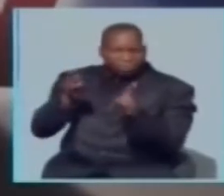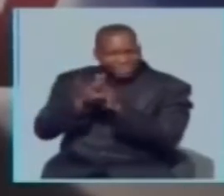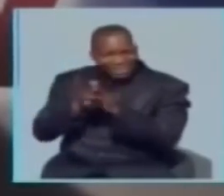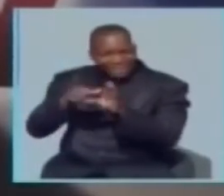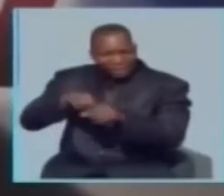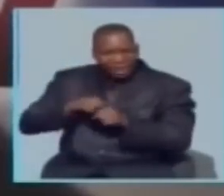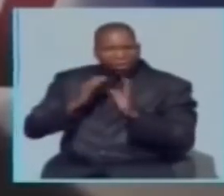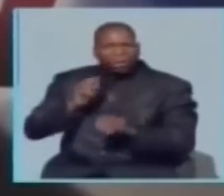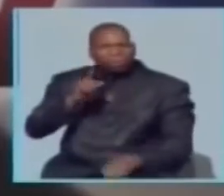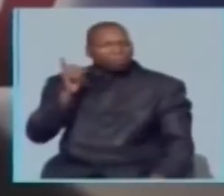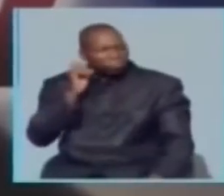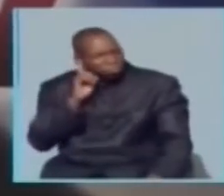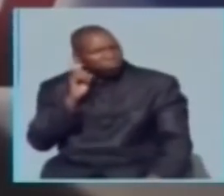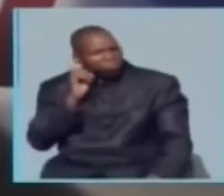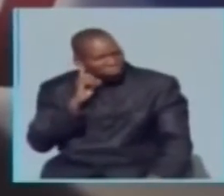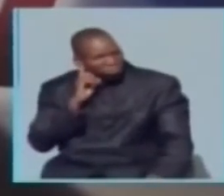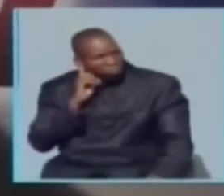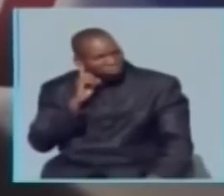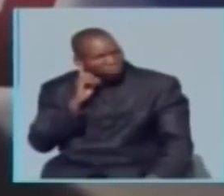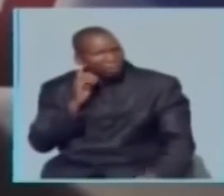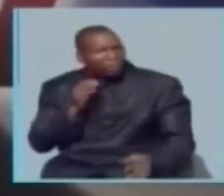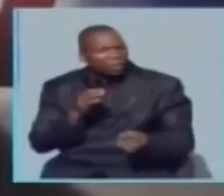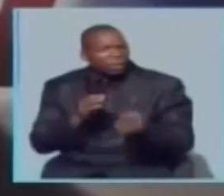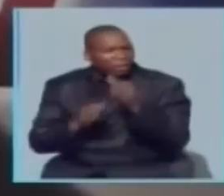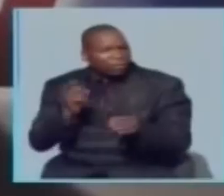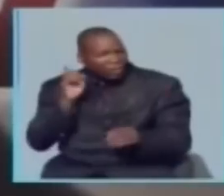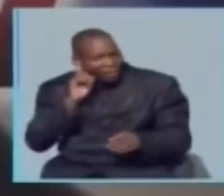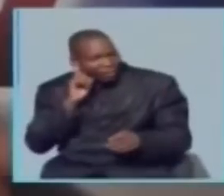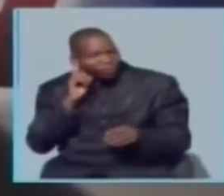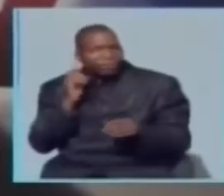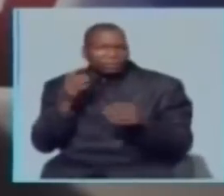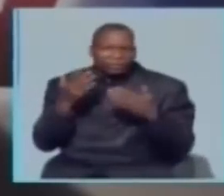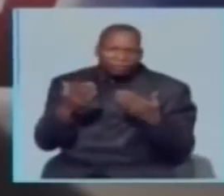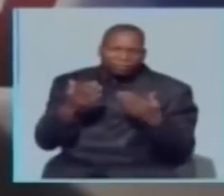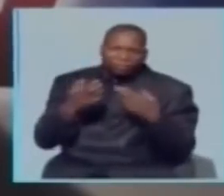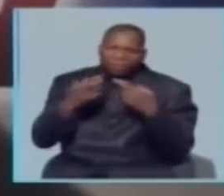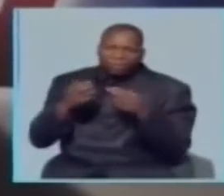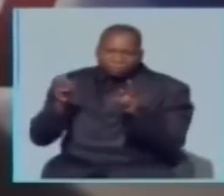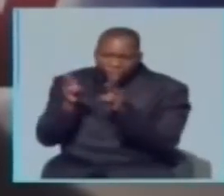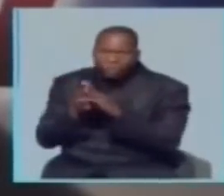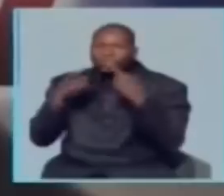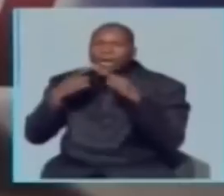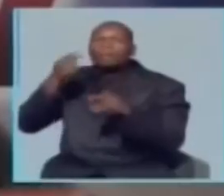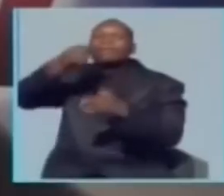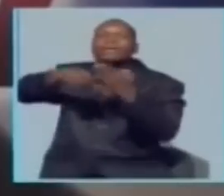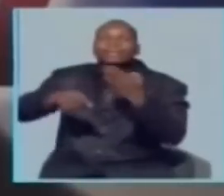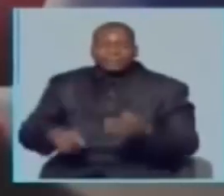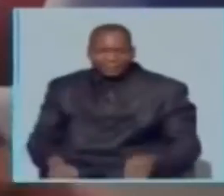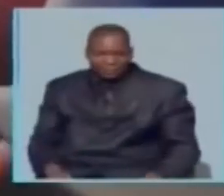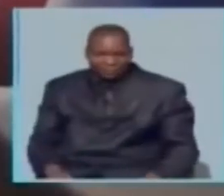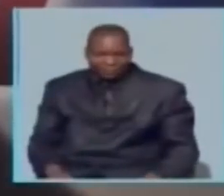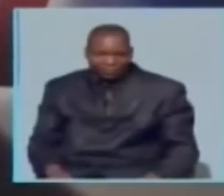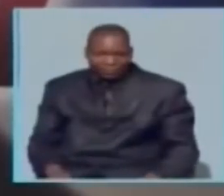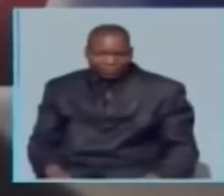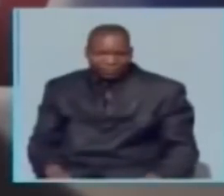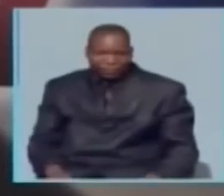to what they're saying? If so, what is the outcome of first that meeting, and what do you make of what is being thrown